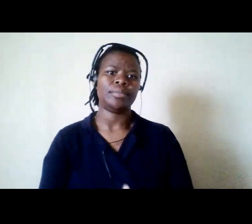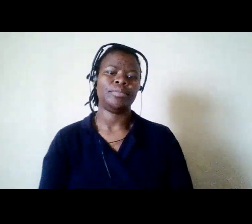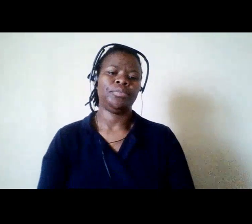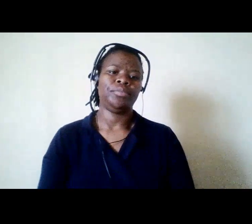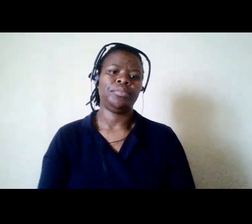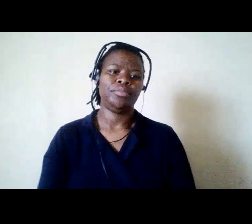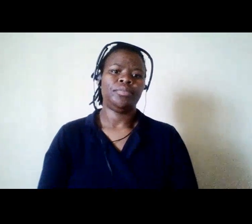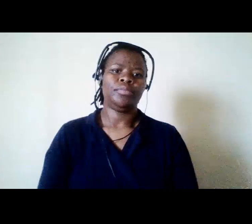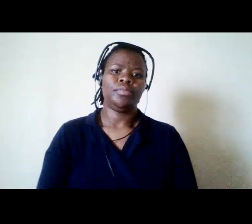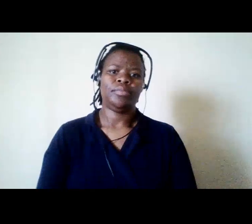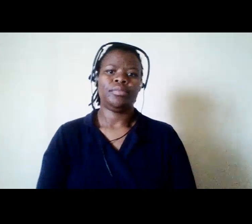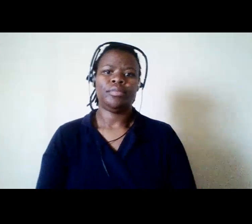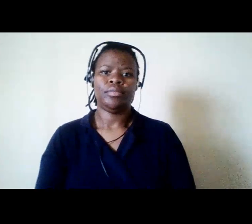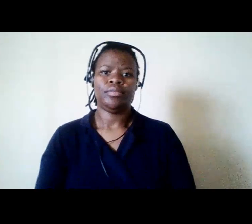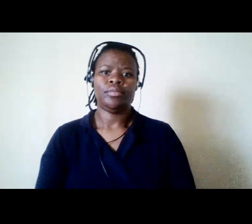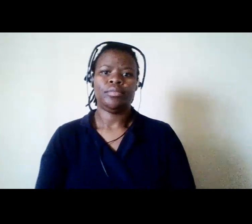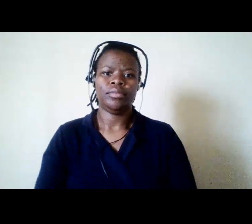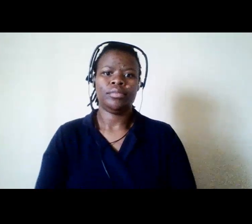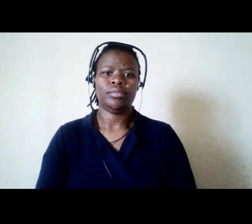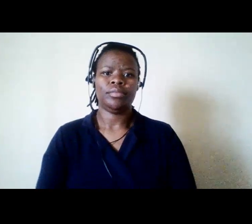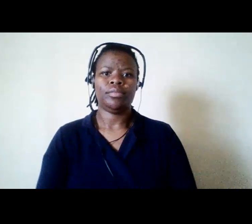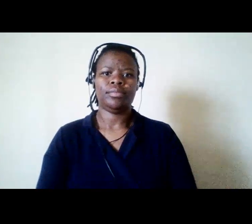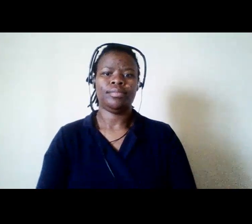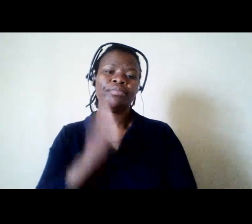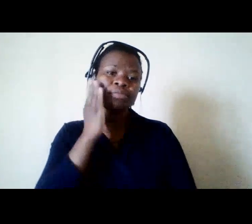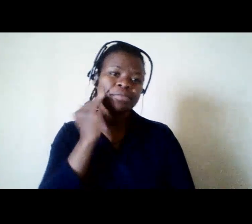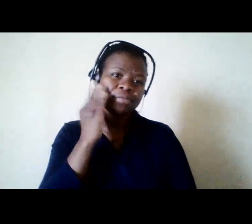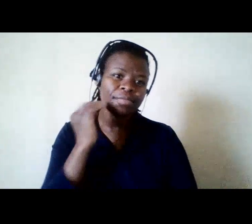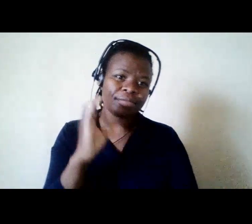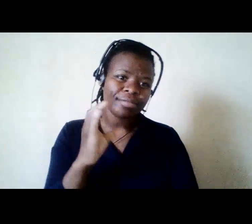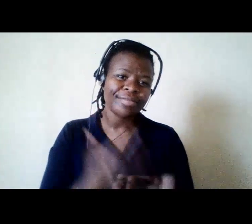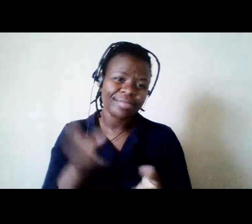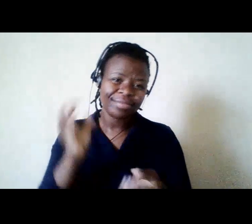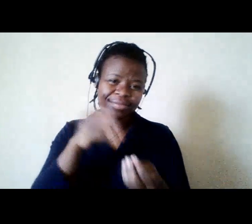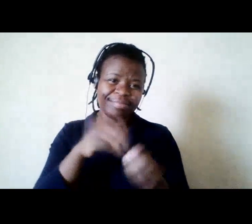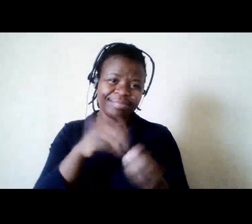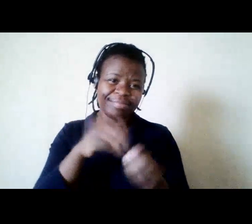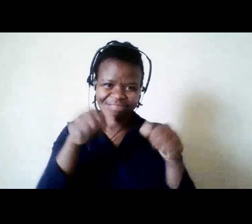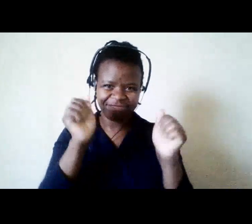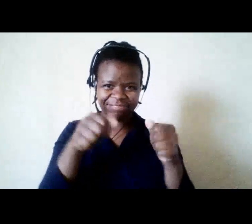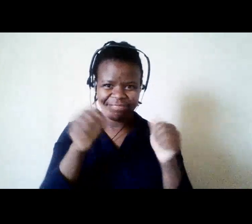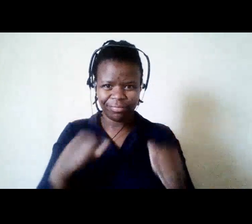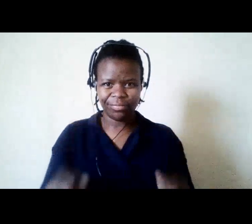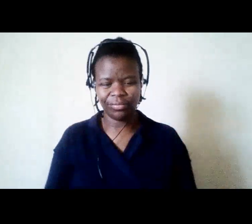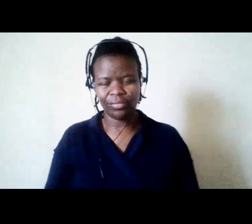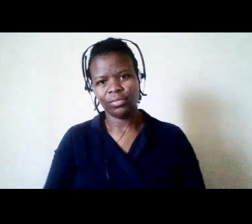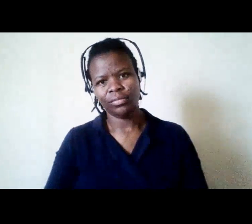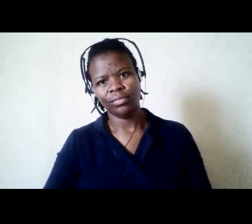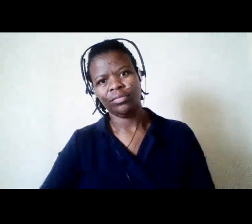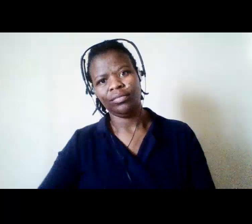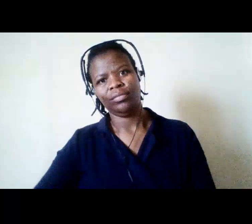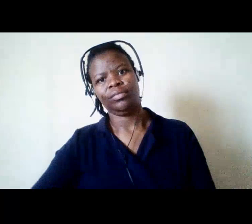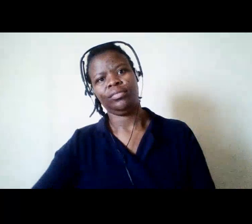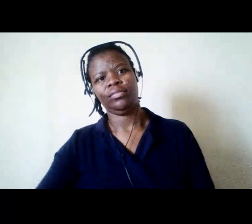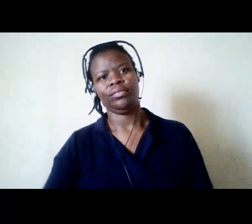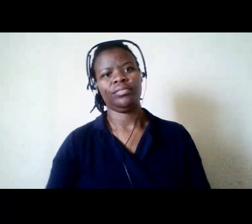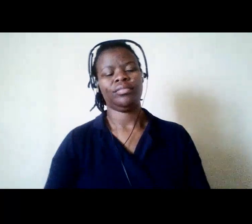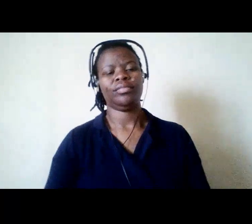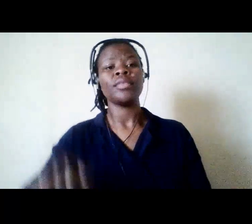Ike, could I add to that? Yes, go ahead. So Alice, I think I would like to